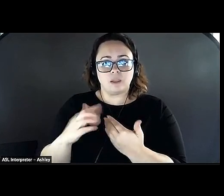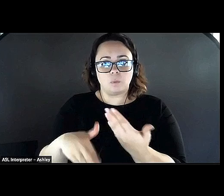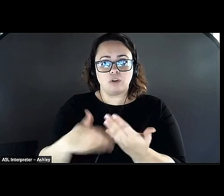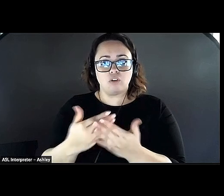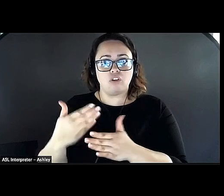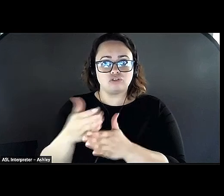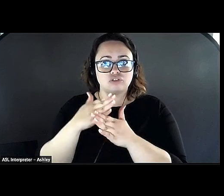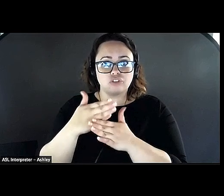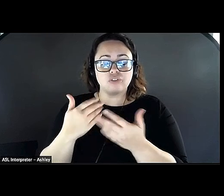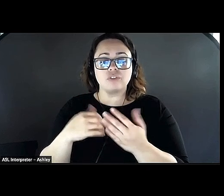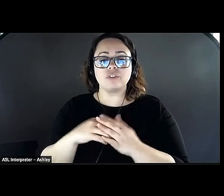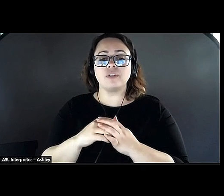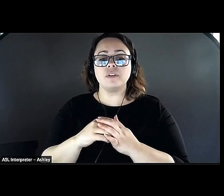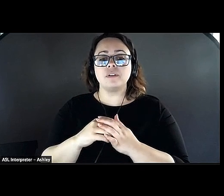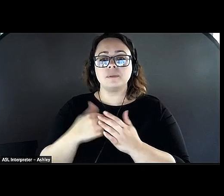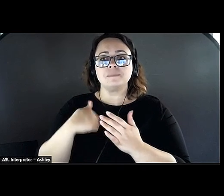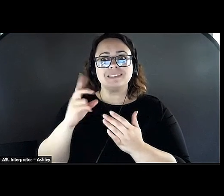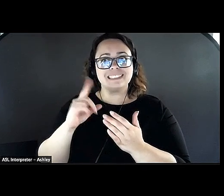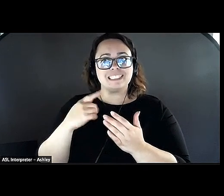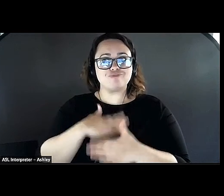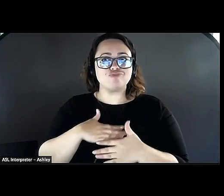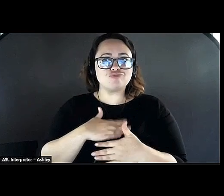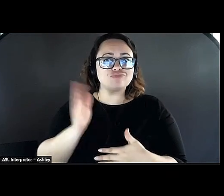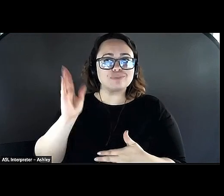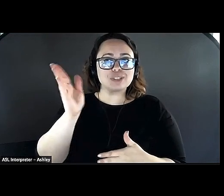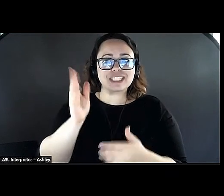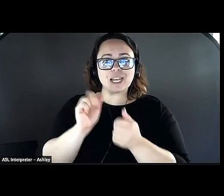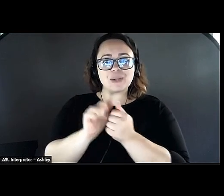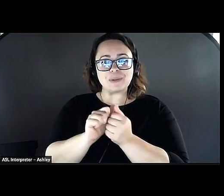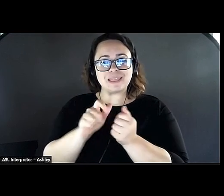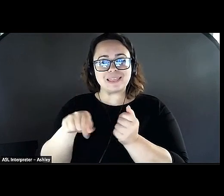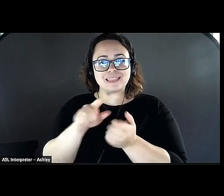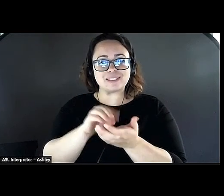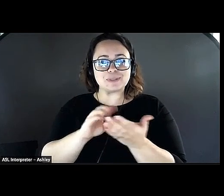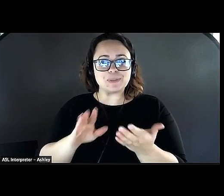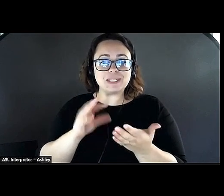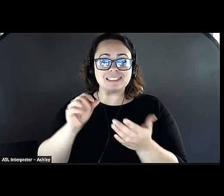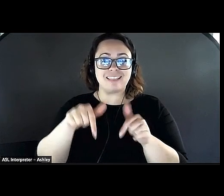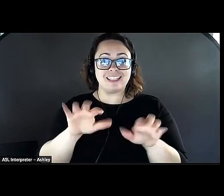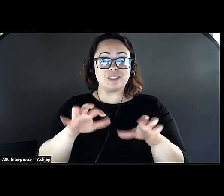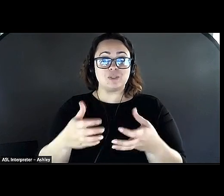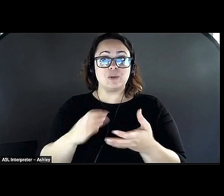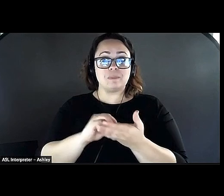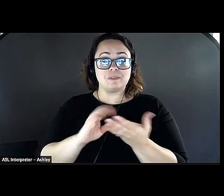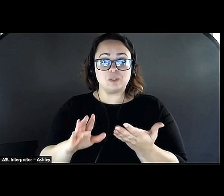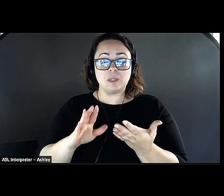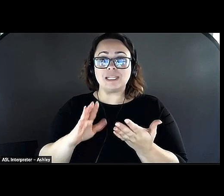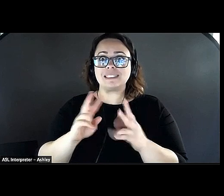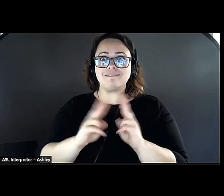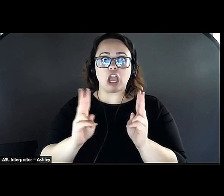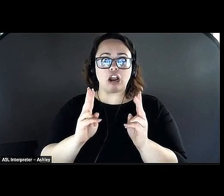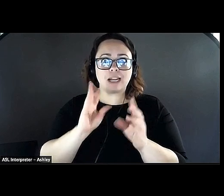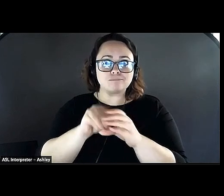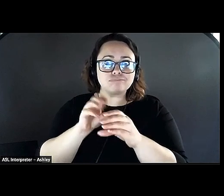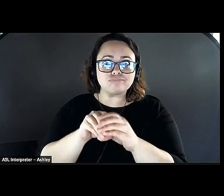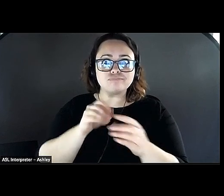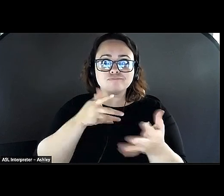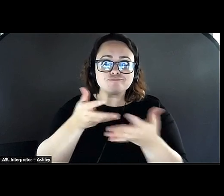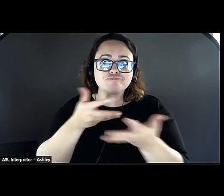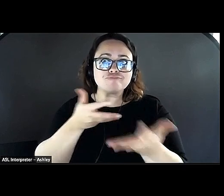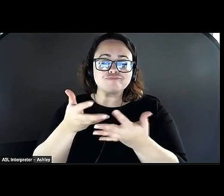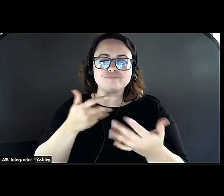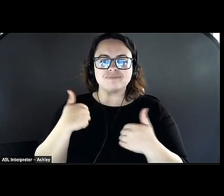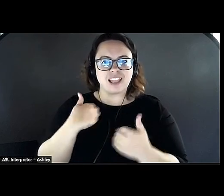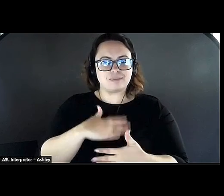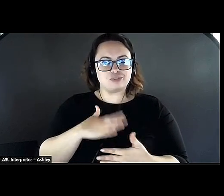share. And I had a great time presenting with the students, and this group of students was very interactive, and I really appreciated not